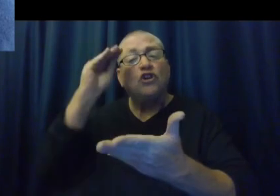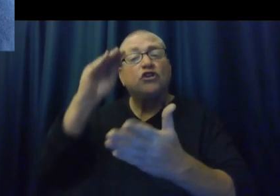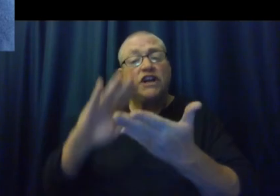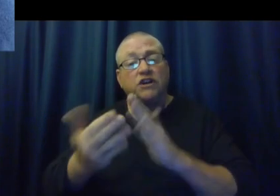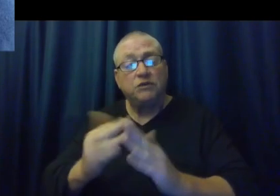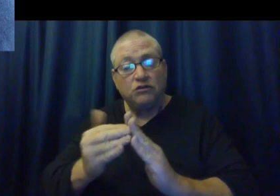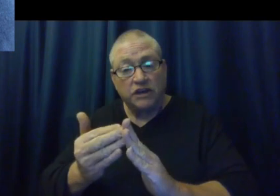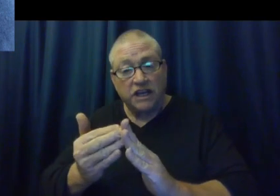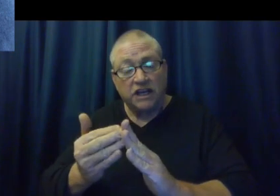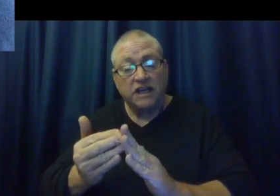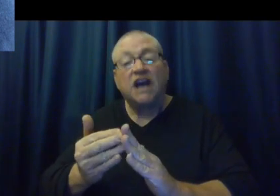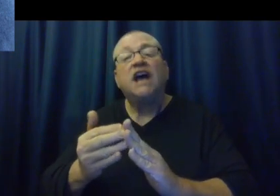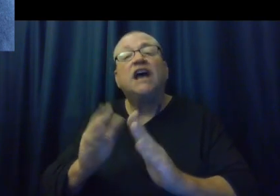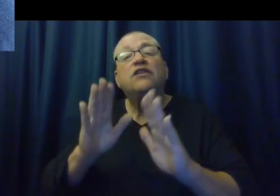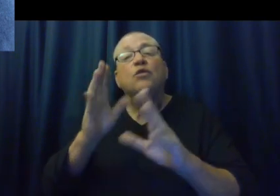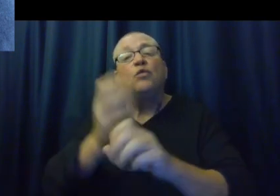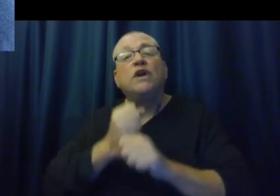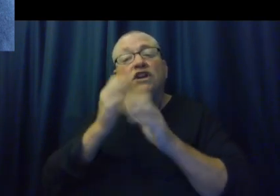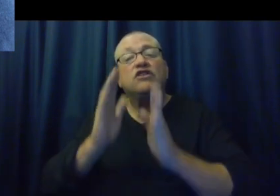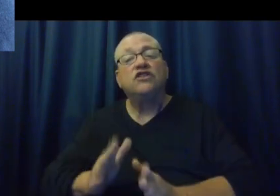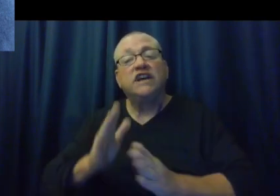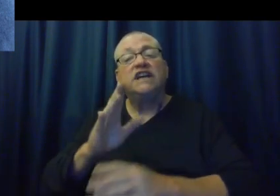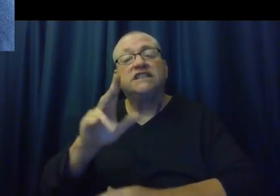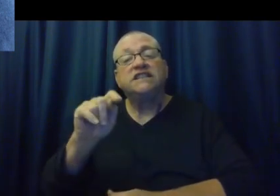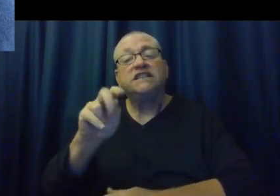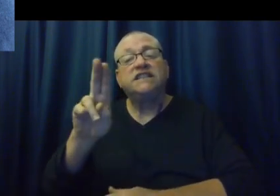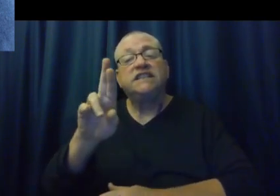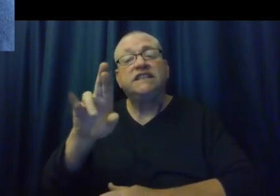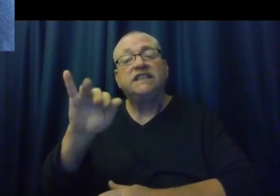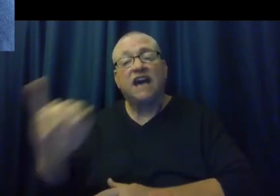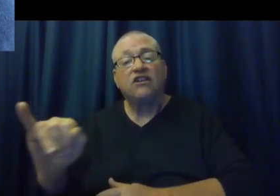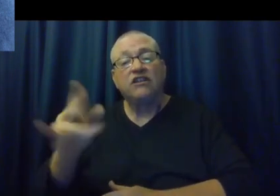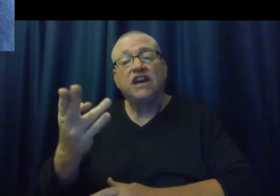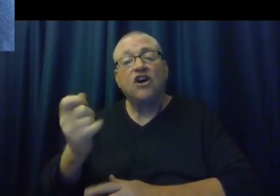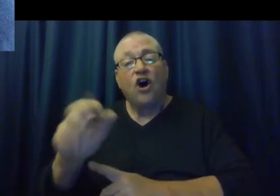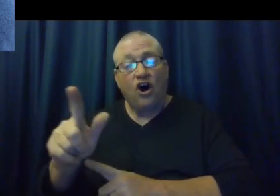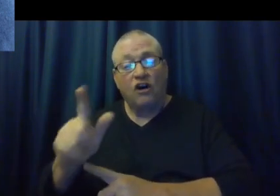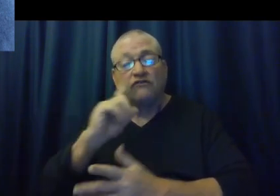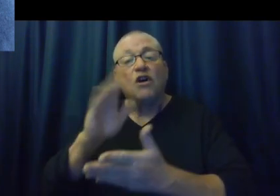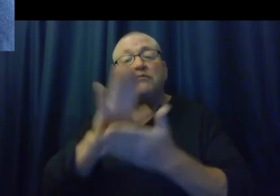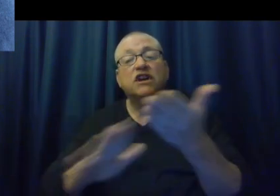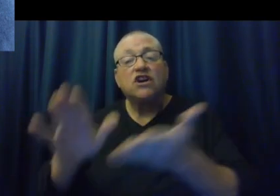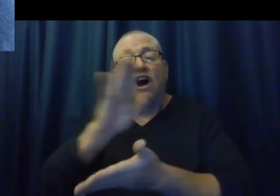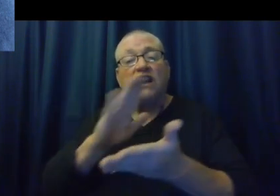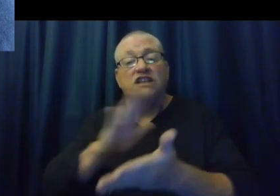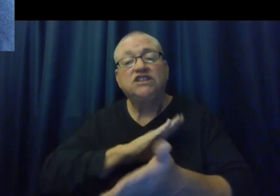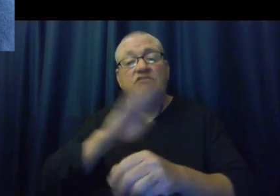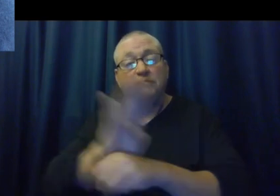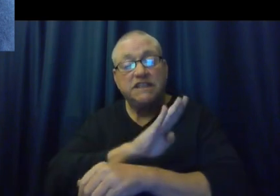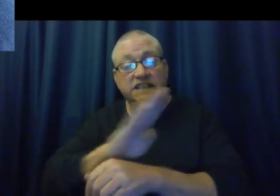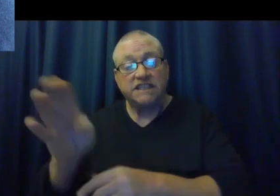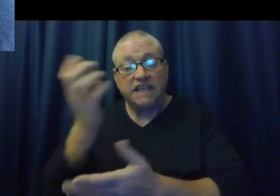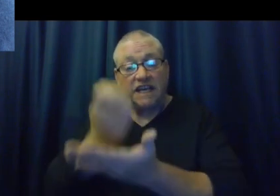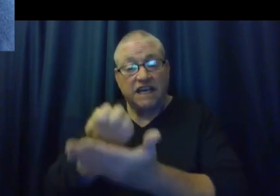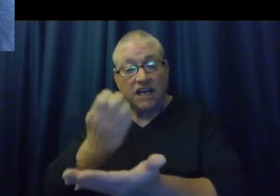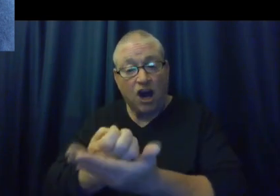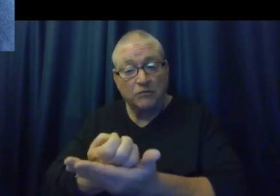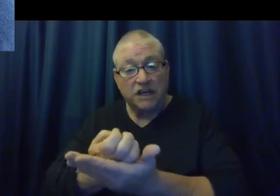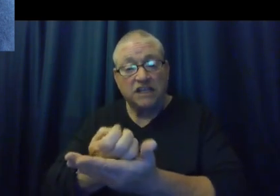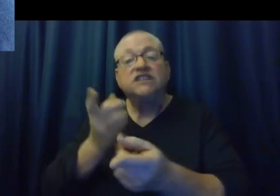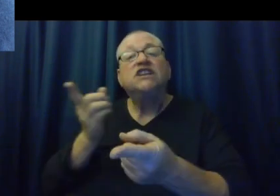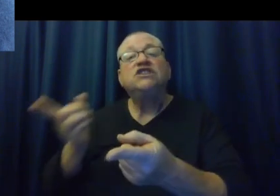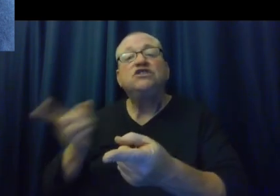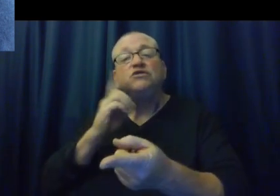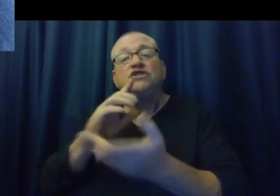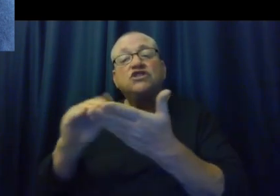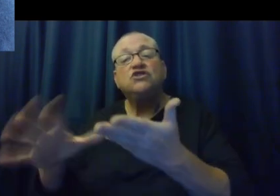year's Outstanding Classified Staff recipient is Terry Hall from the College of Business and Economics. In addition to serving as the